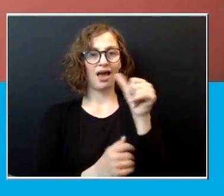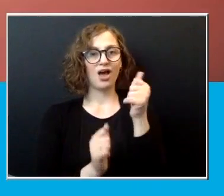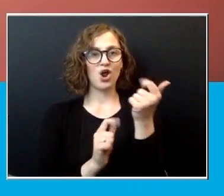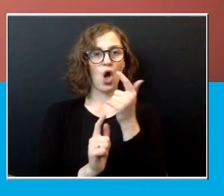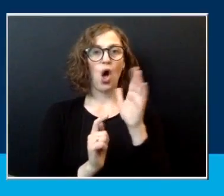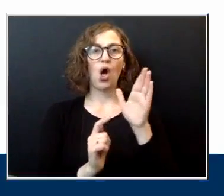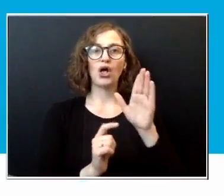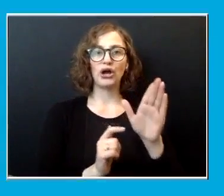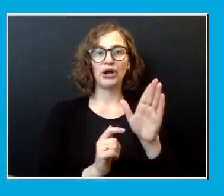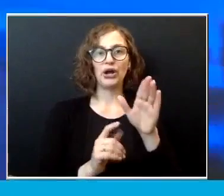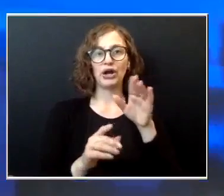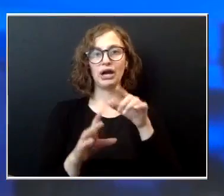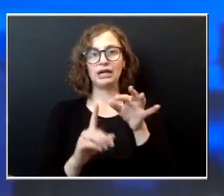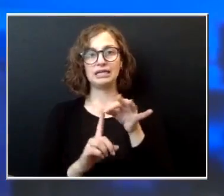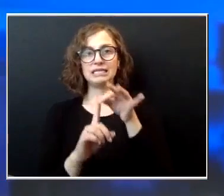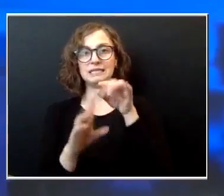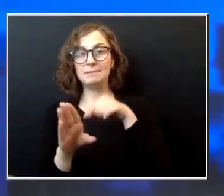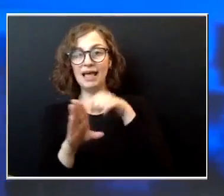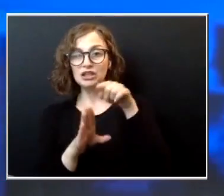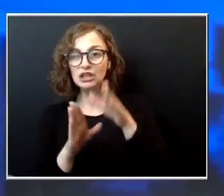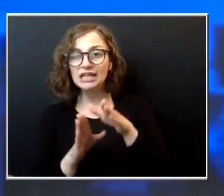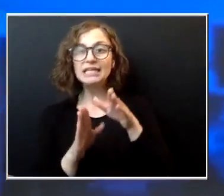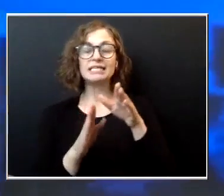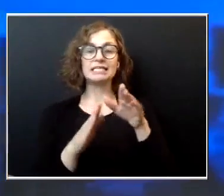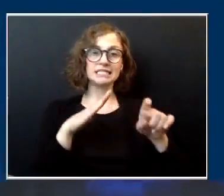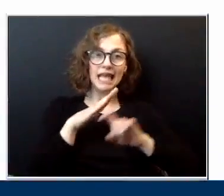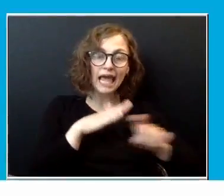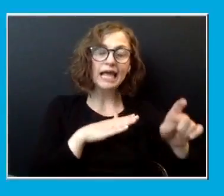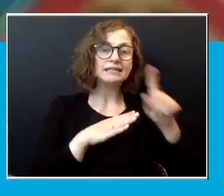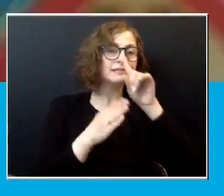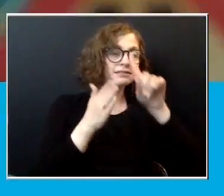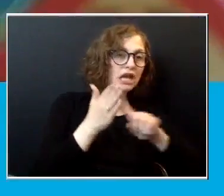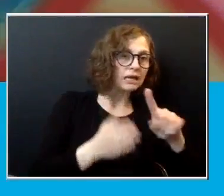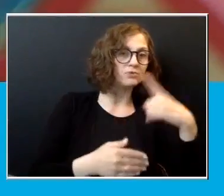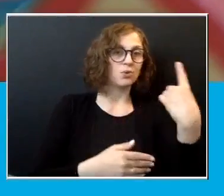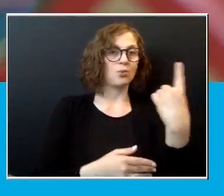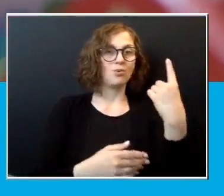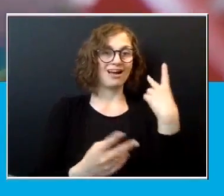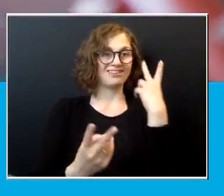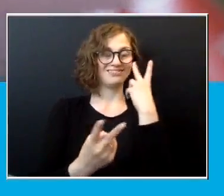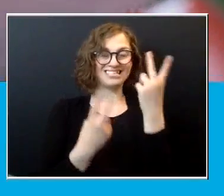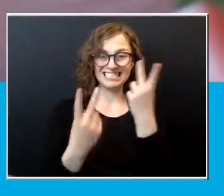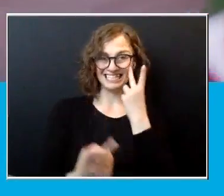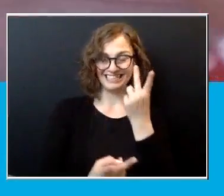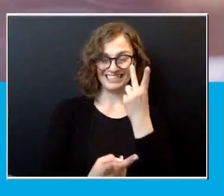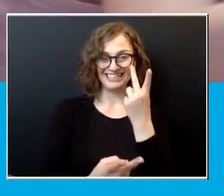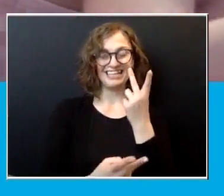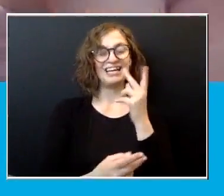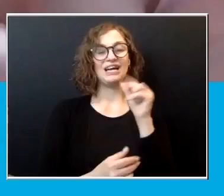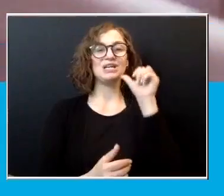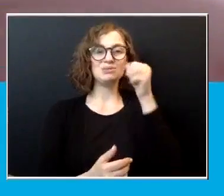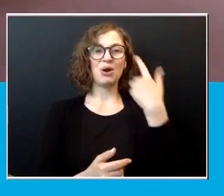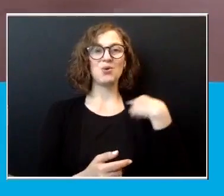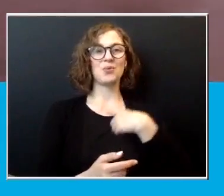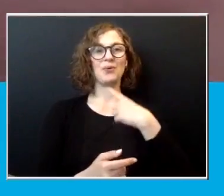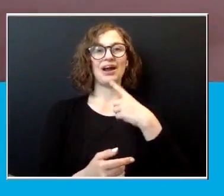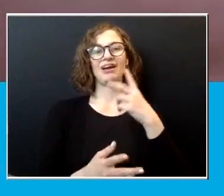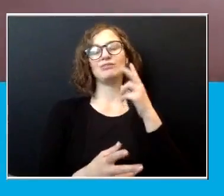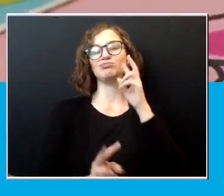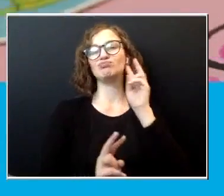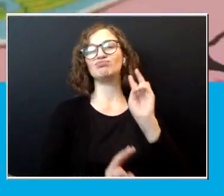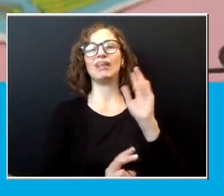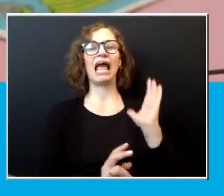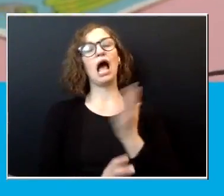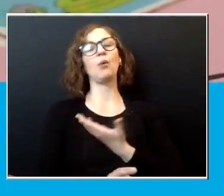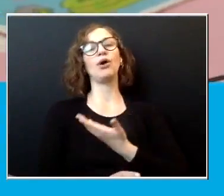into one visit? I'm Jessica Lovell on the next Morning Medical Update. We check in on our neonatal medical home, celebrating